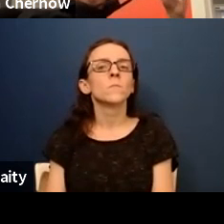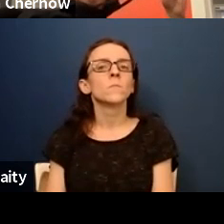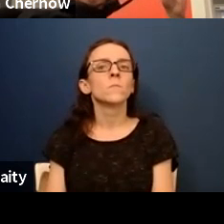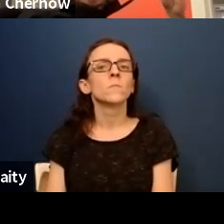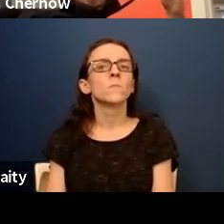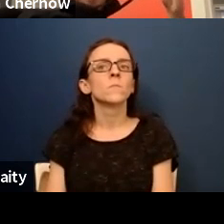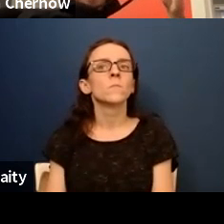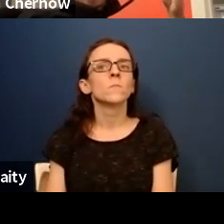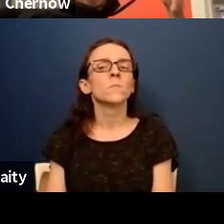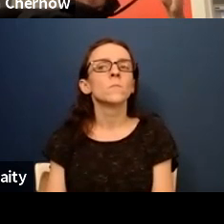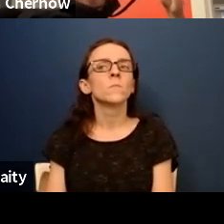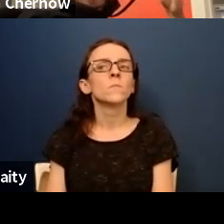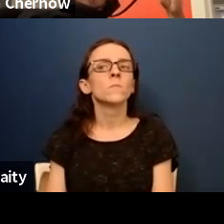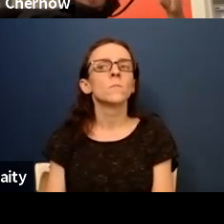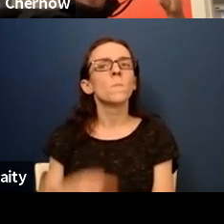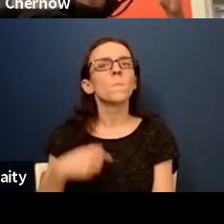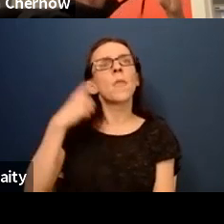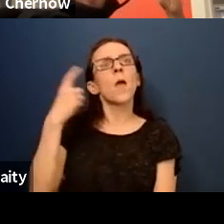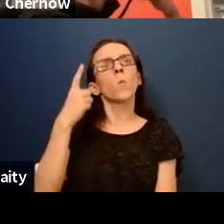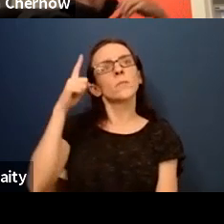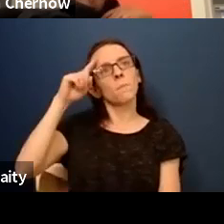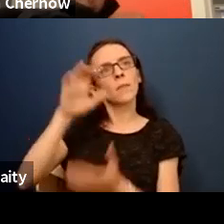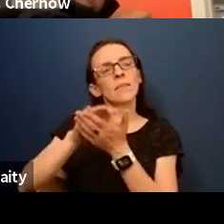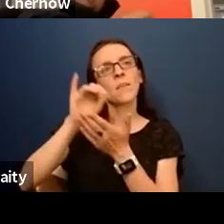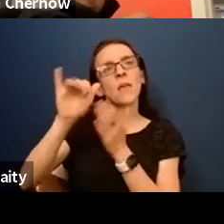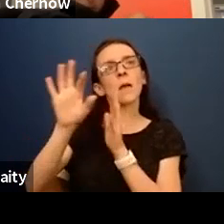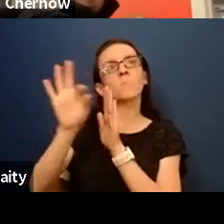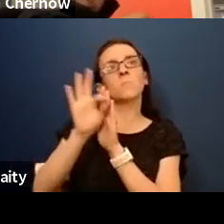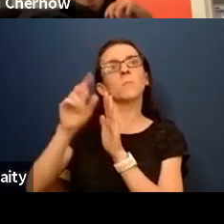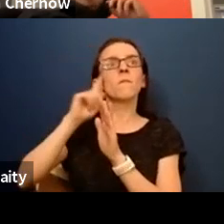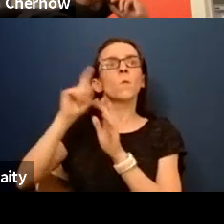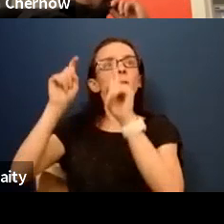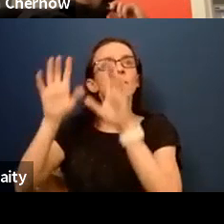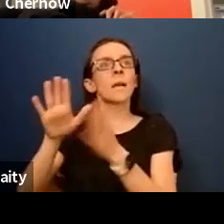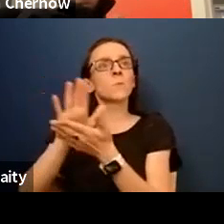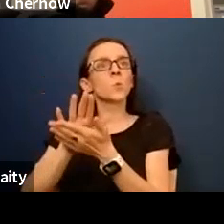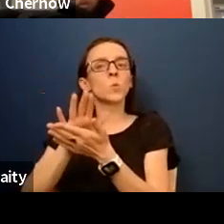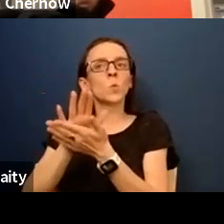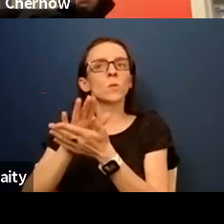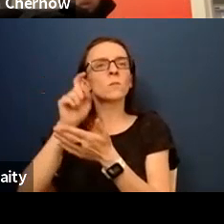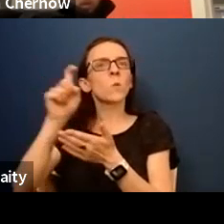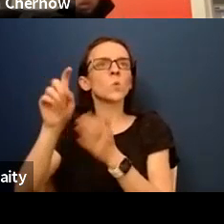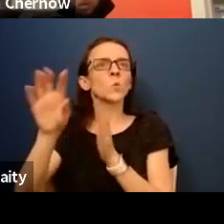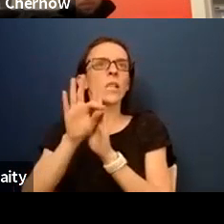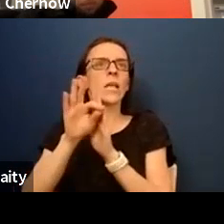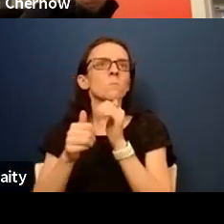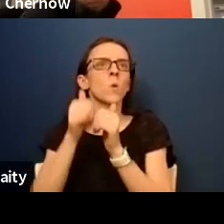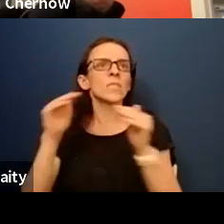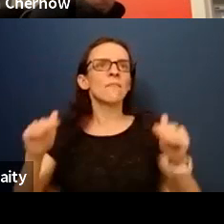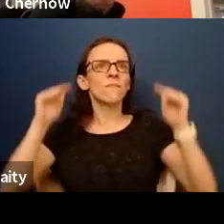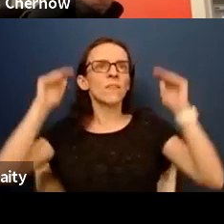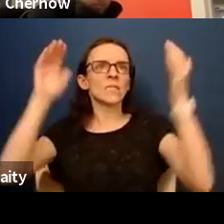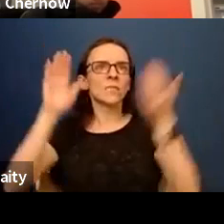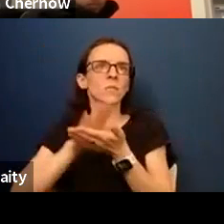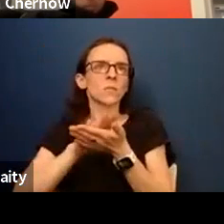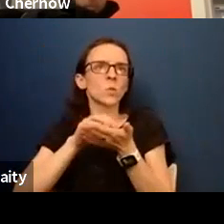I always believe that the core mission of the exam school is to select the most advanced students to get into them.